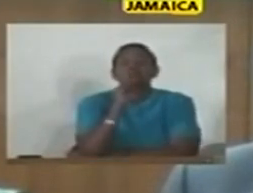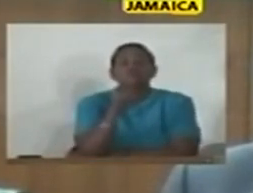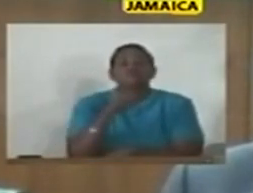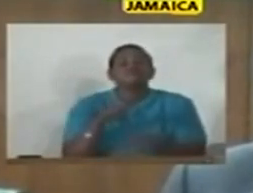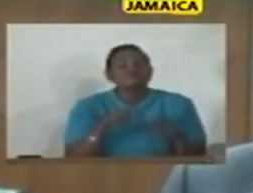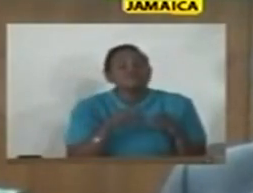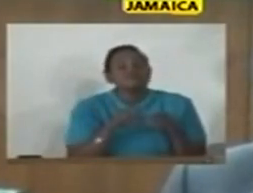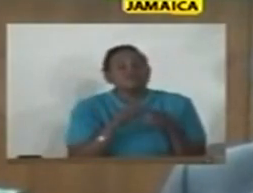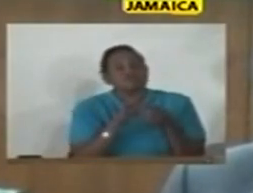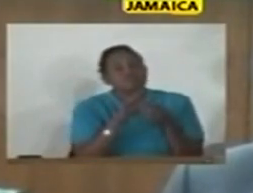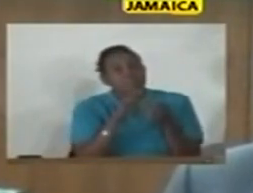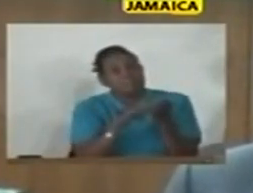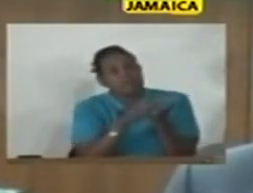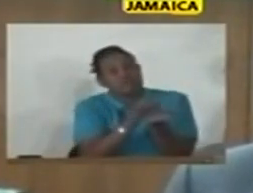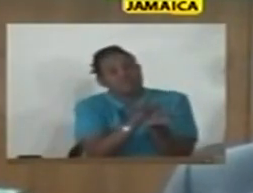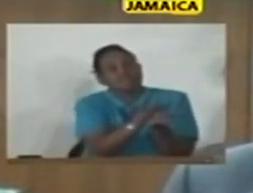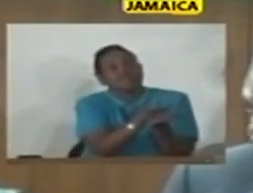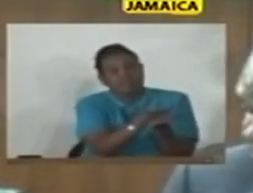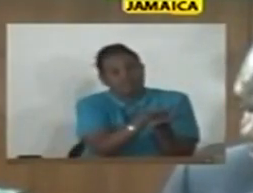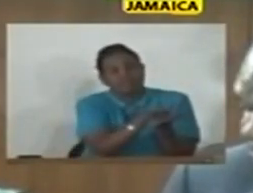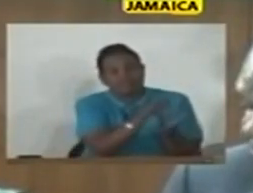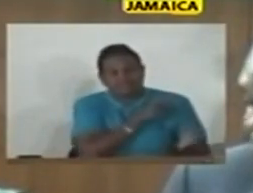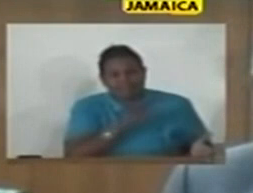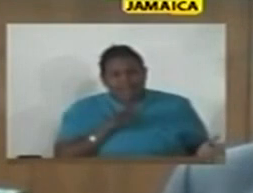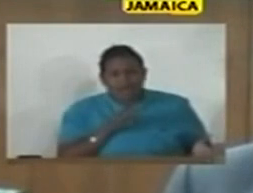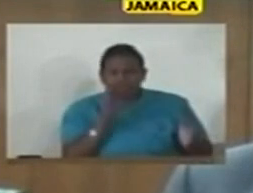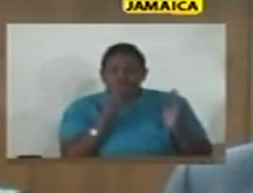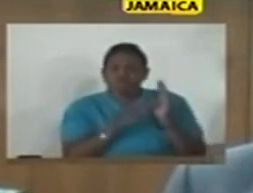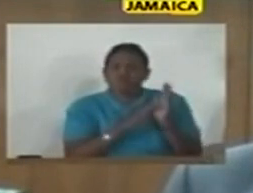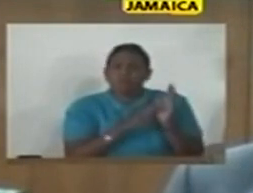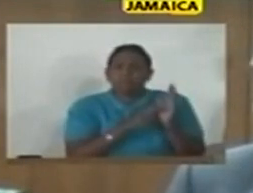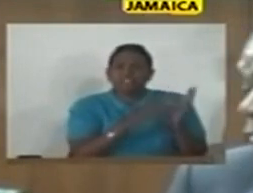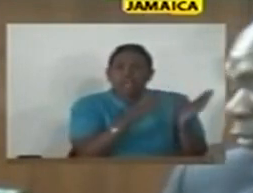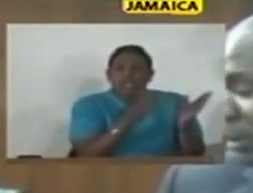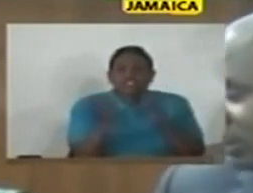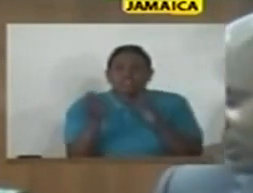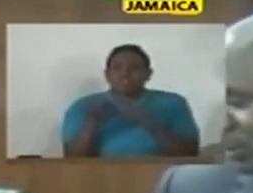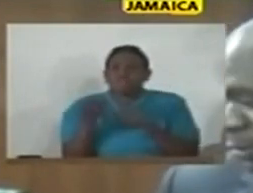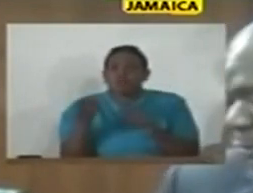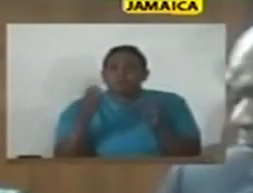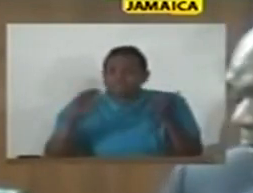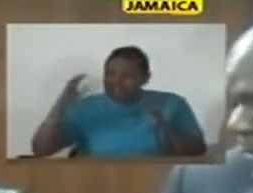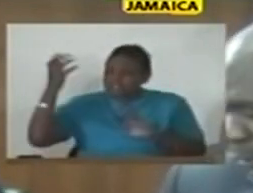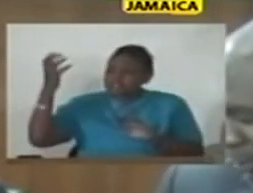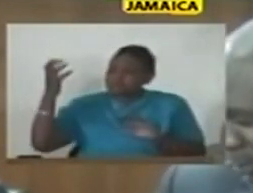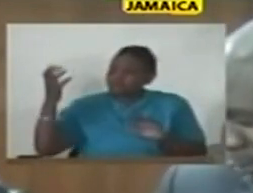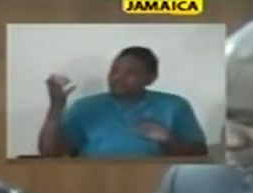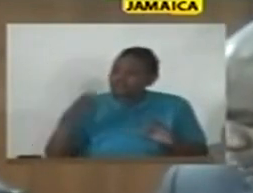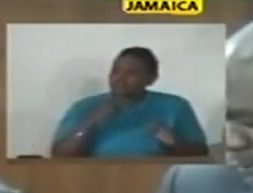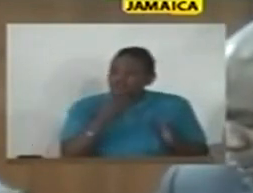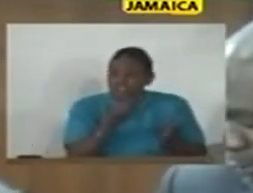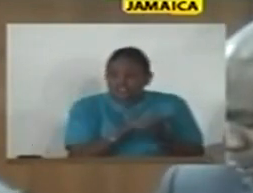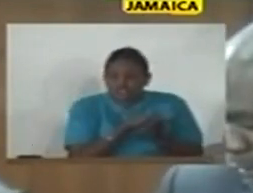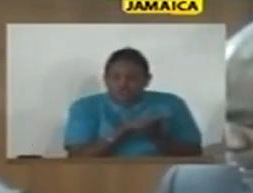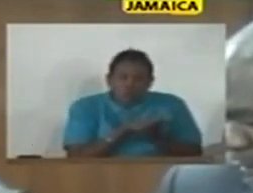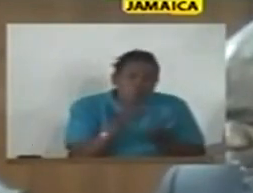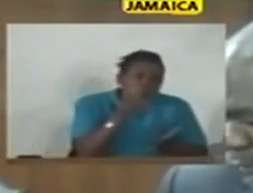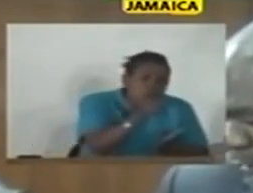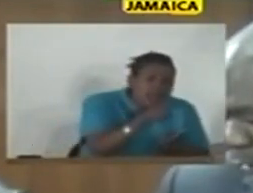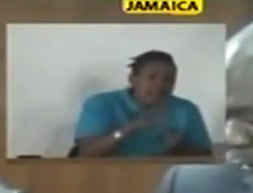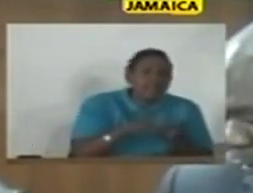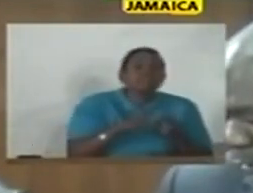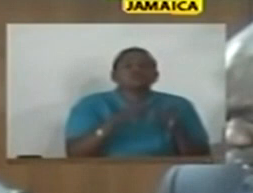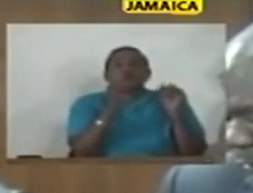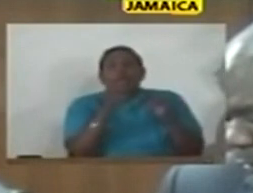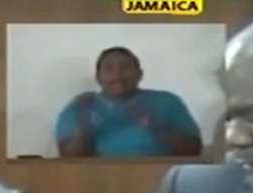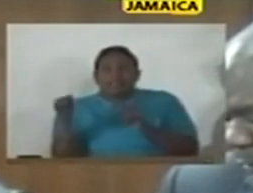of employment. This, Mr. Speaker, represents a shift from collective disputes usually related to wages to individual